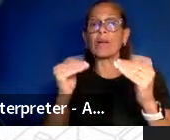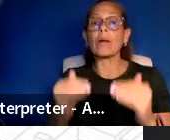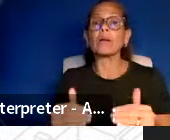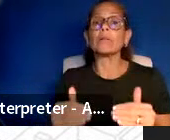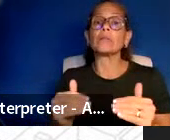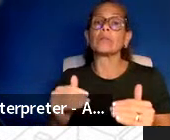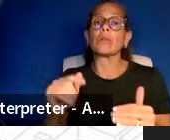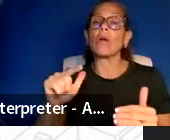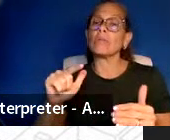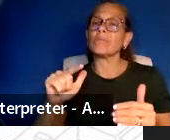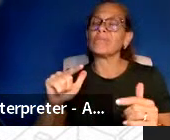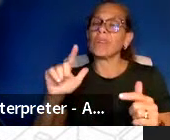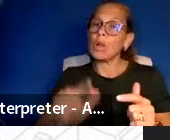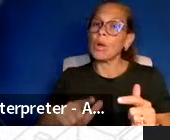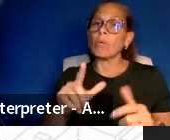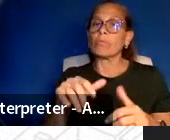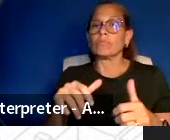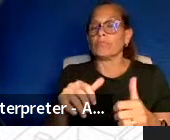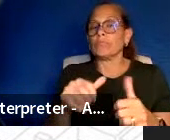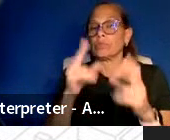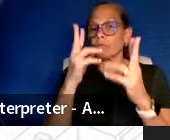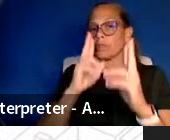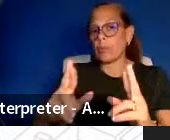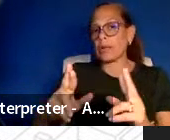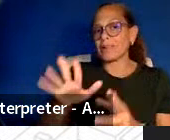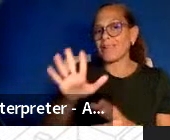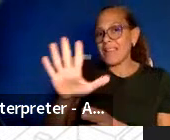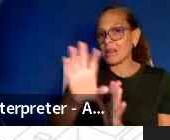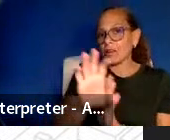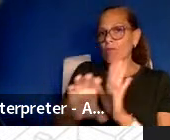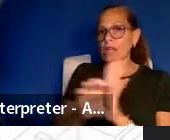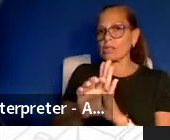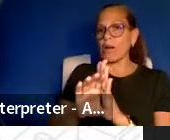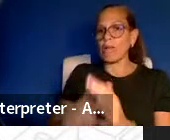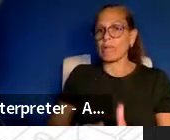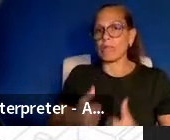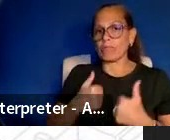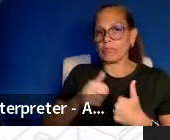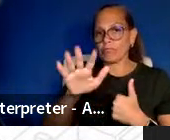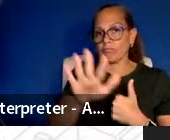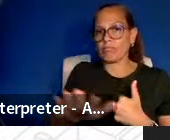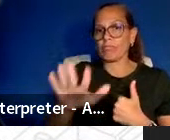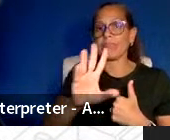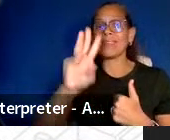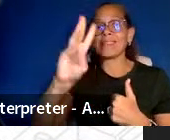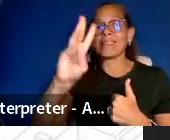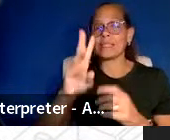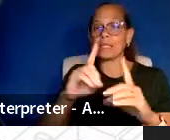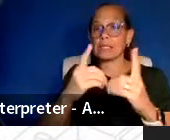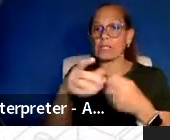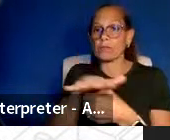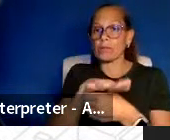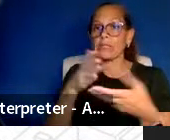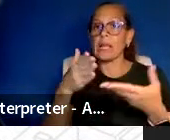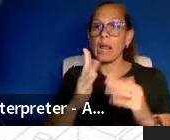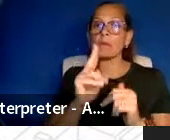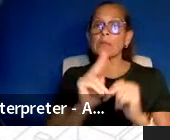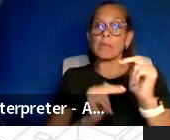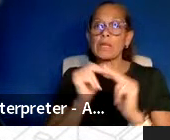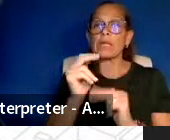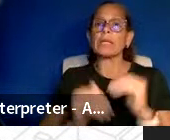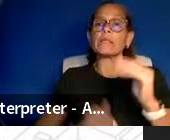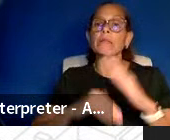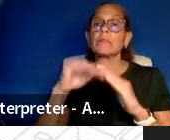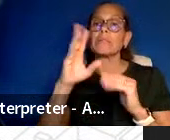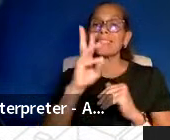Baker Avenue to respect the existing character of this residential street. R6 districts typically allow buildings of 6 to 8